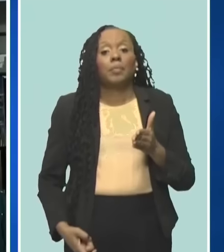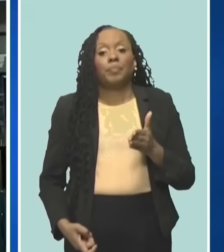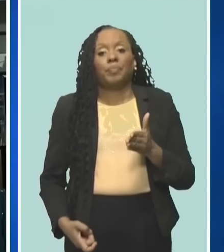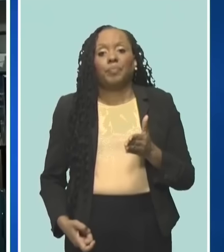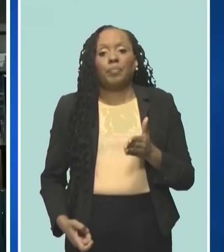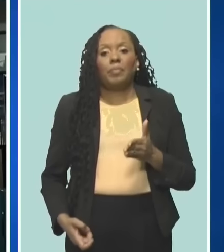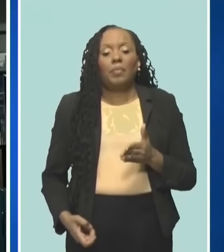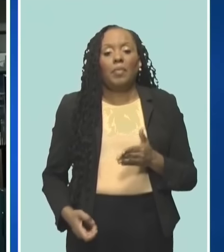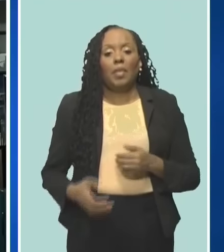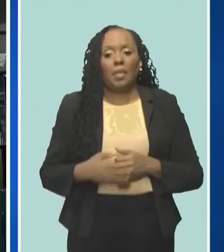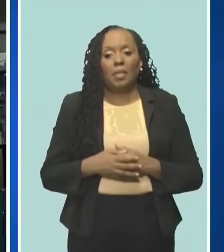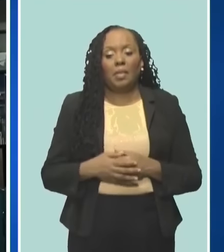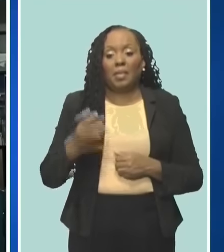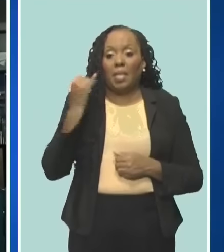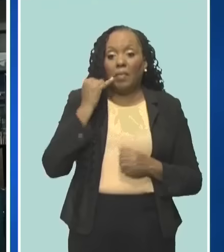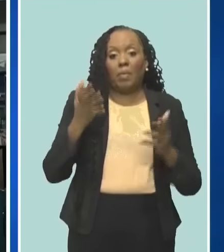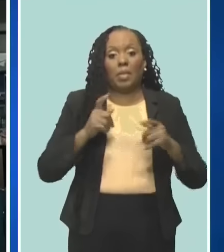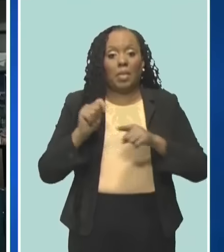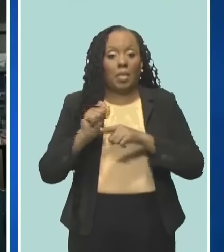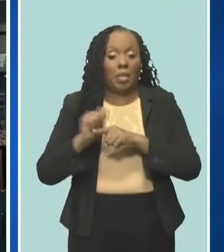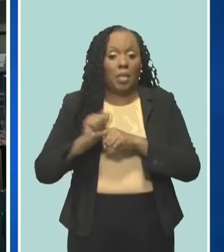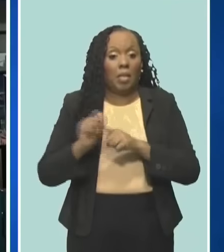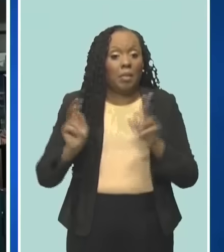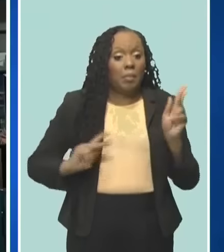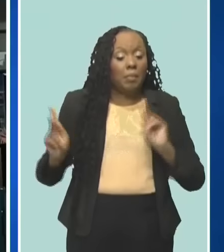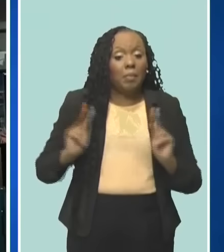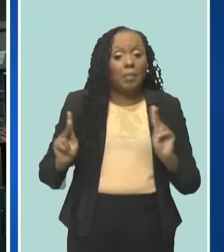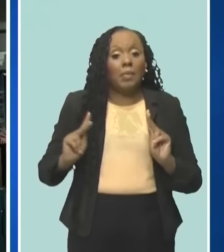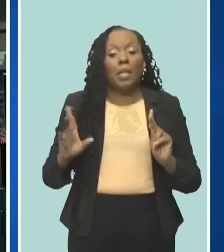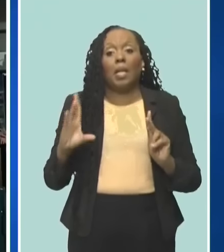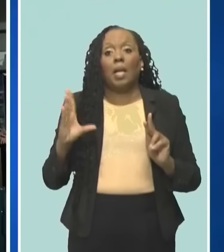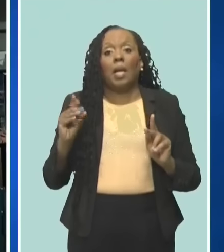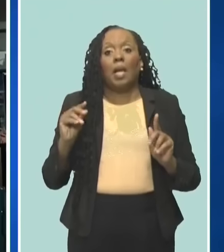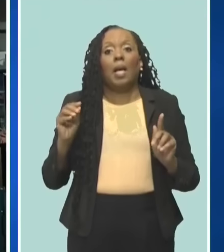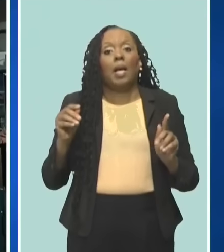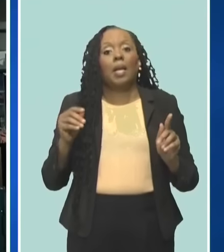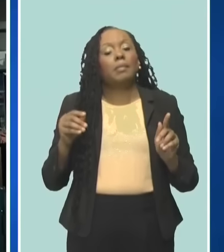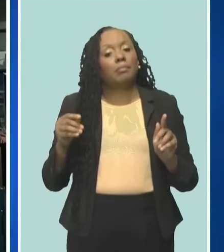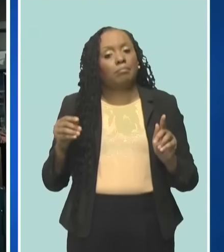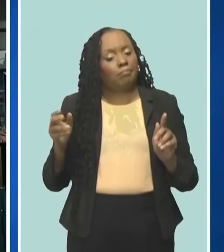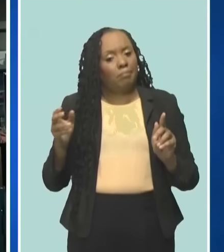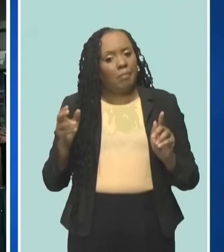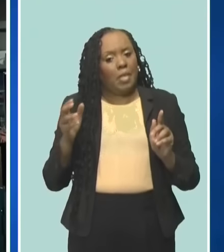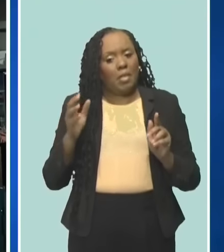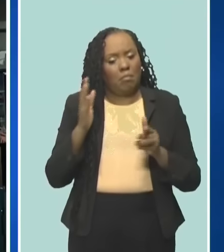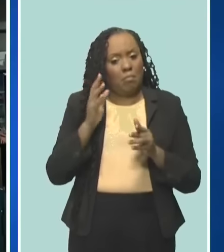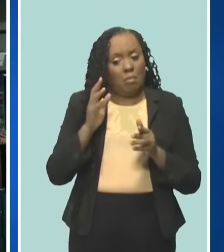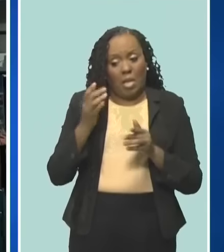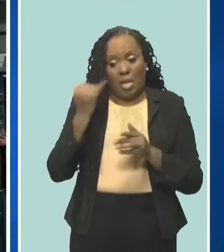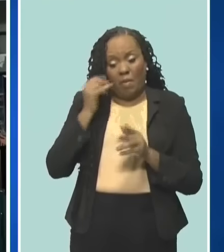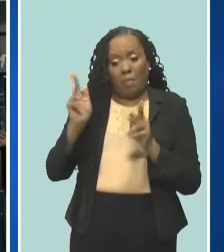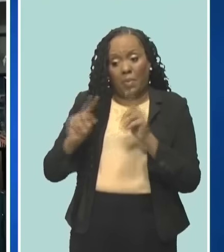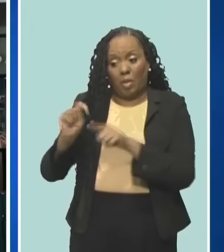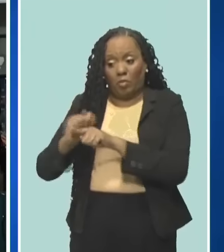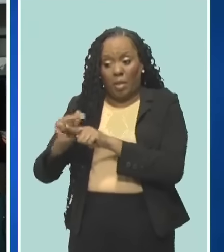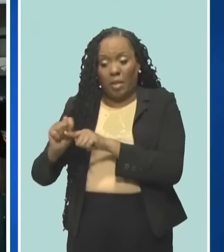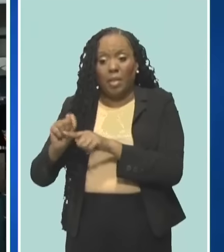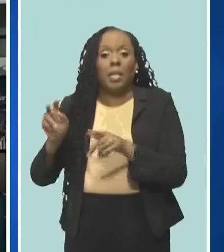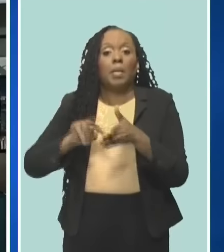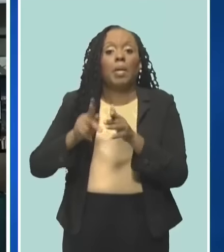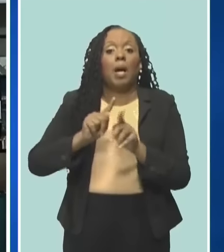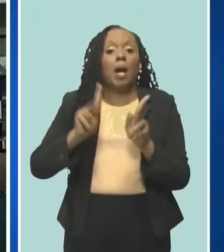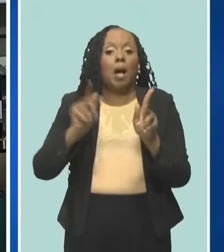out of institutions to train them, then you have to replace them to do the day-to-day while those train. You also have to use